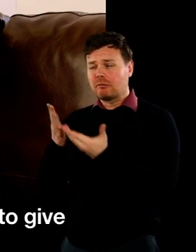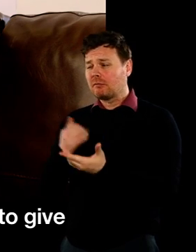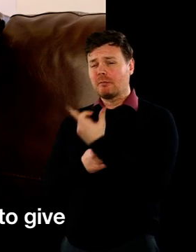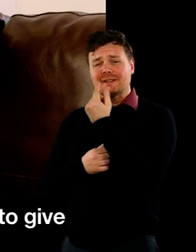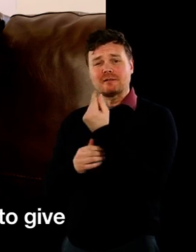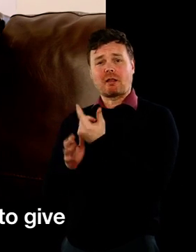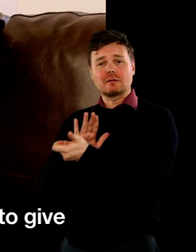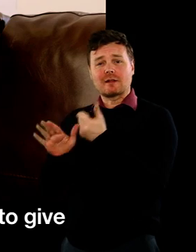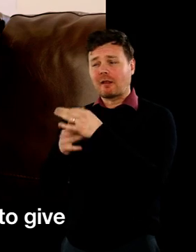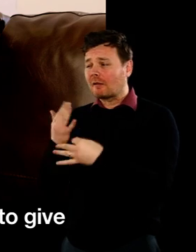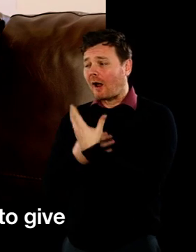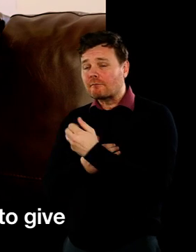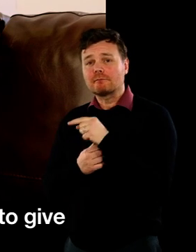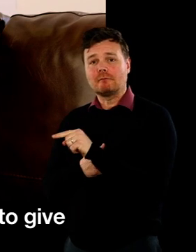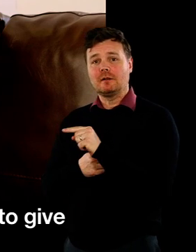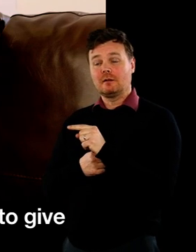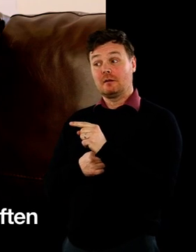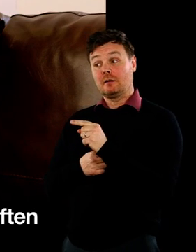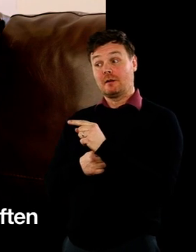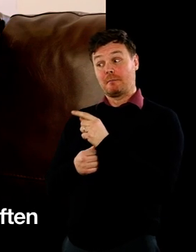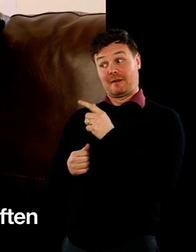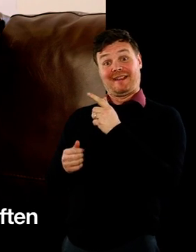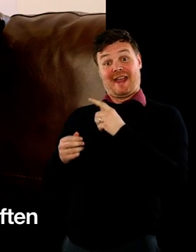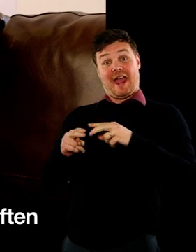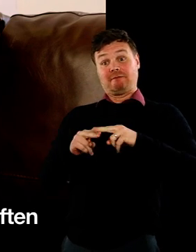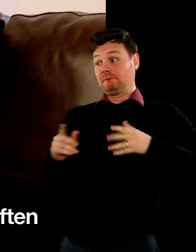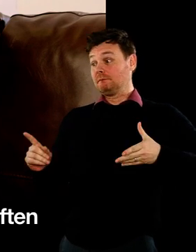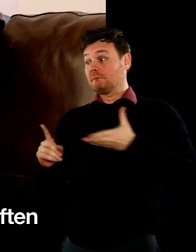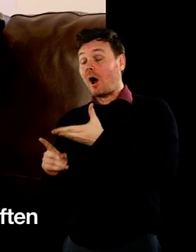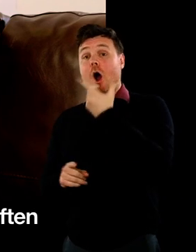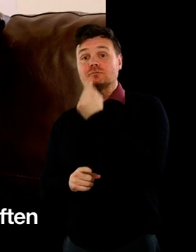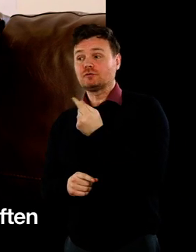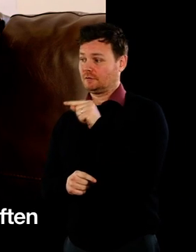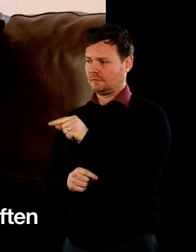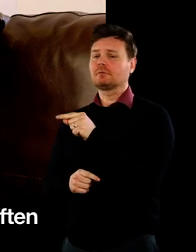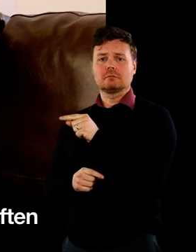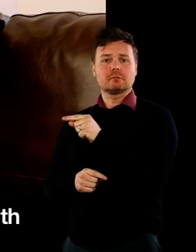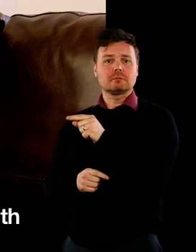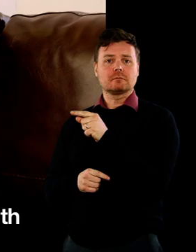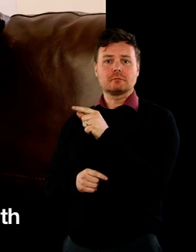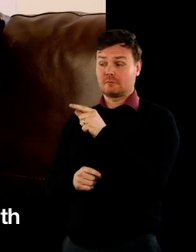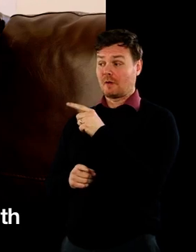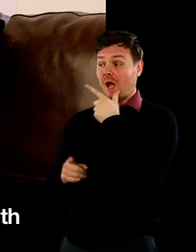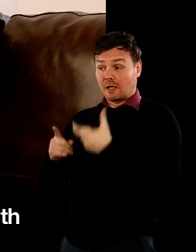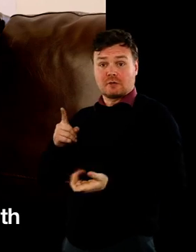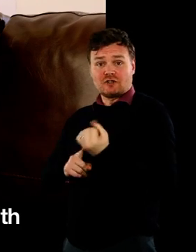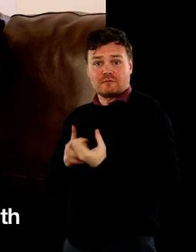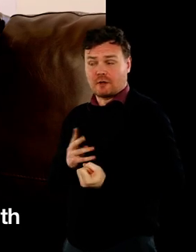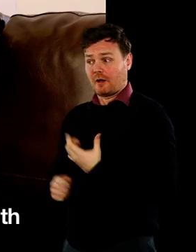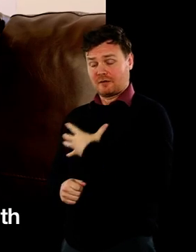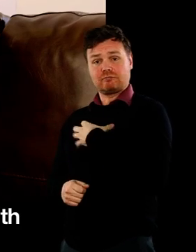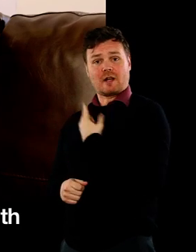society, and they've got so much to give. And given that opportunity, they often actually